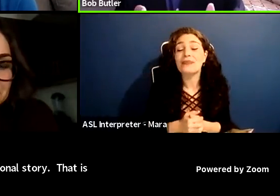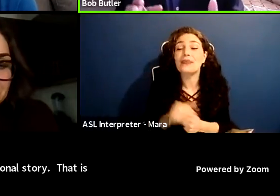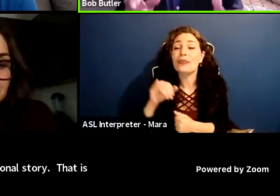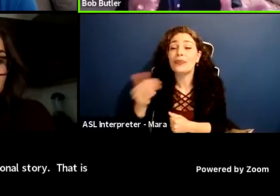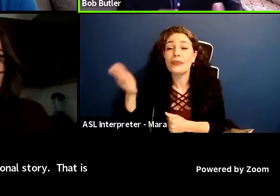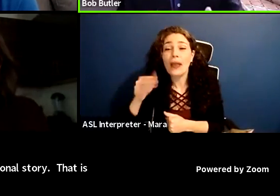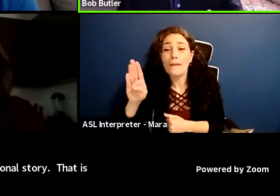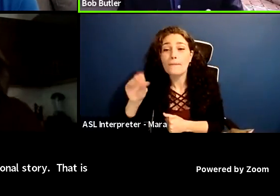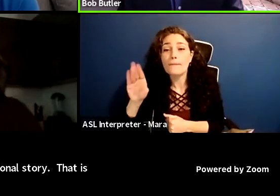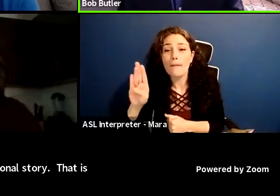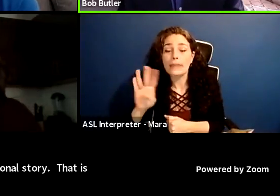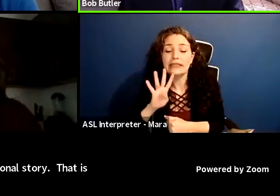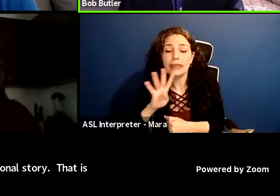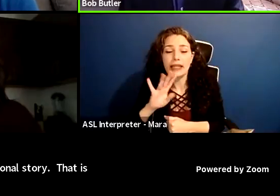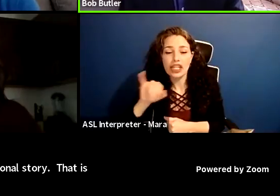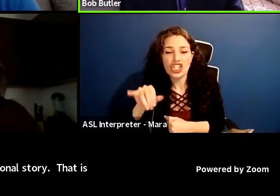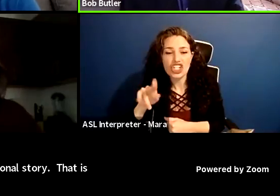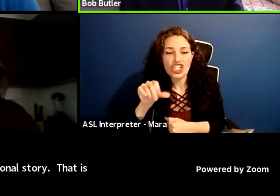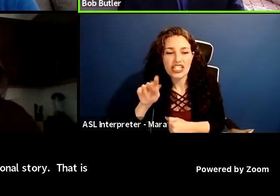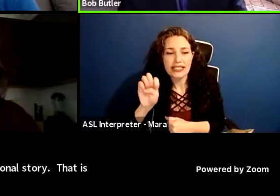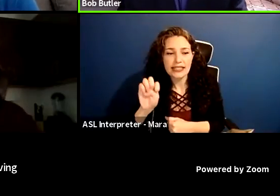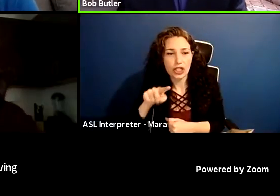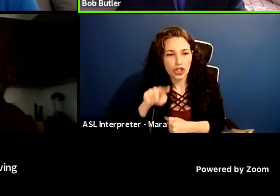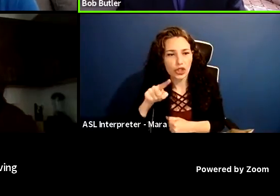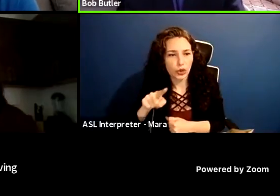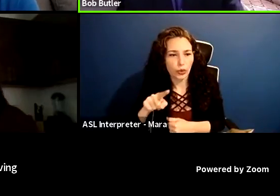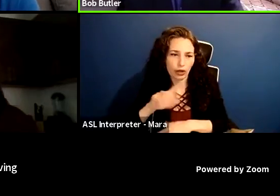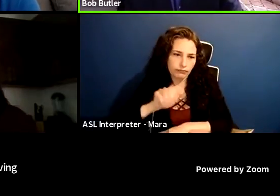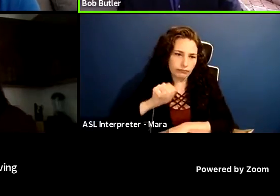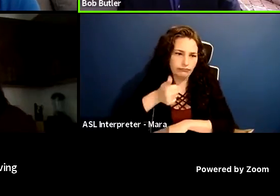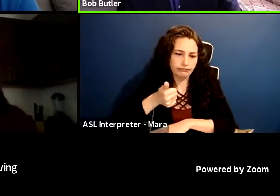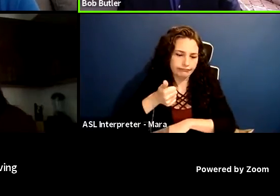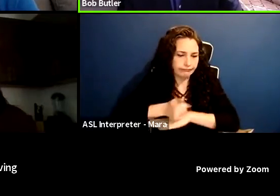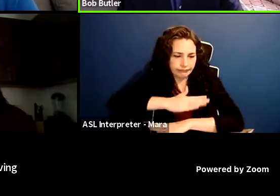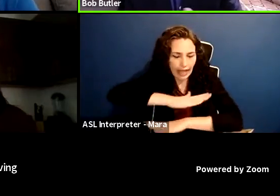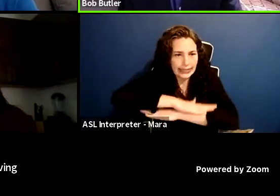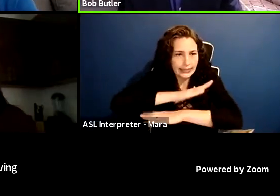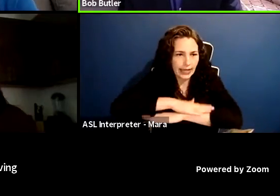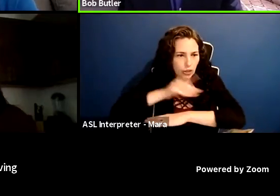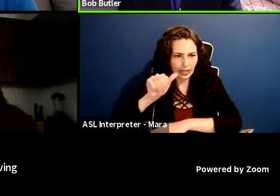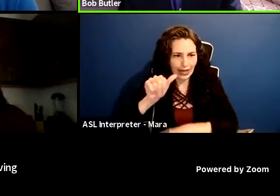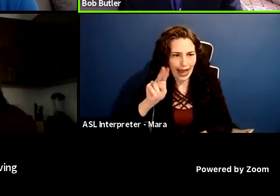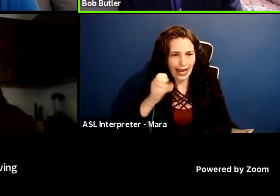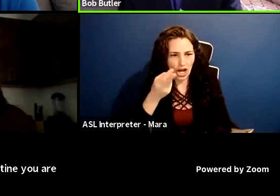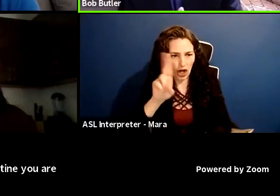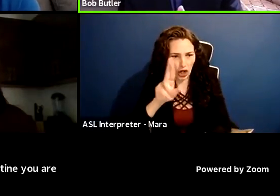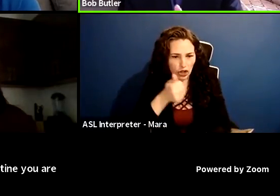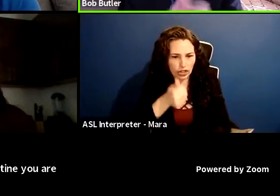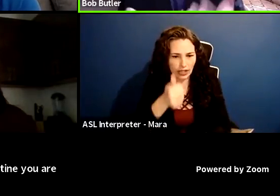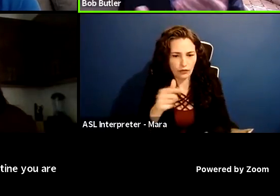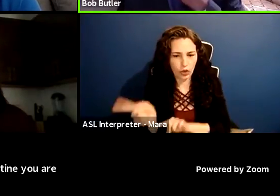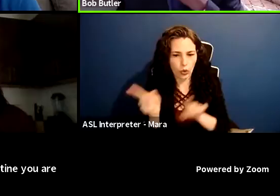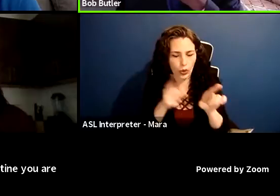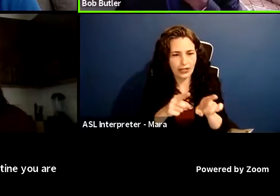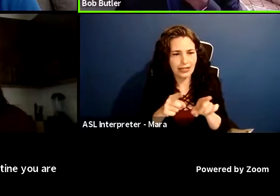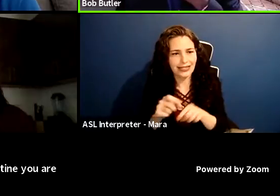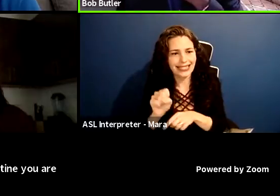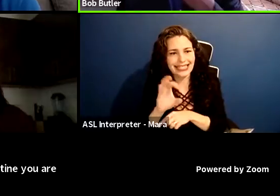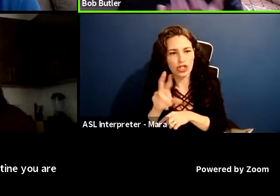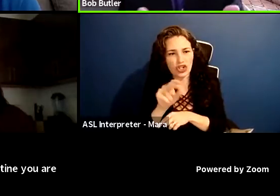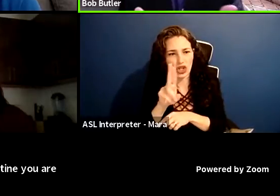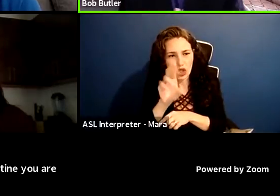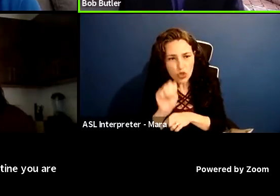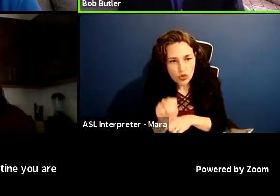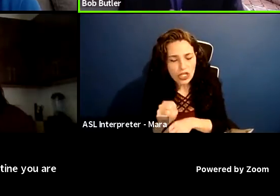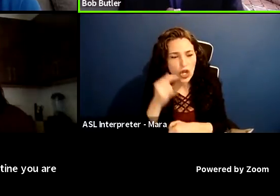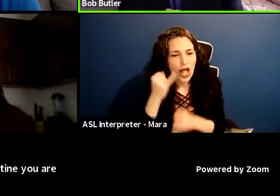you're sitting there on the anchor desk. Talk about your journey. You went to Syracuse. Your last year in school, you're getting